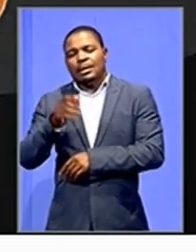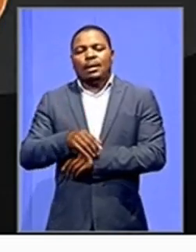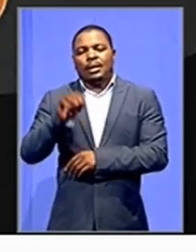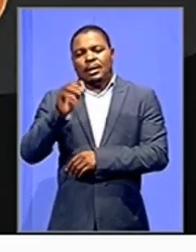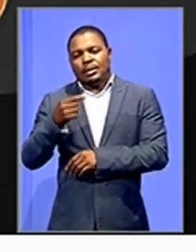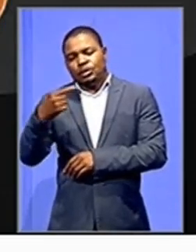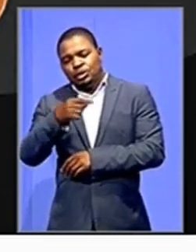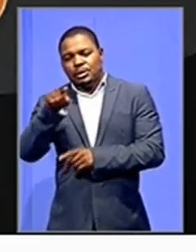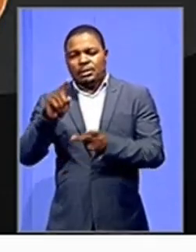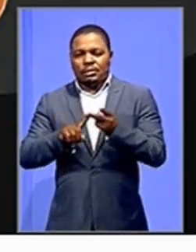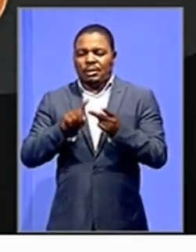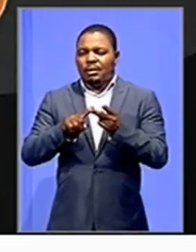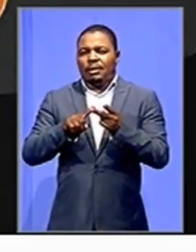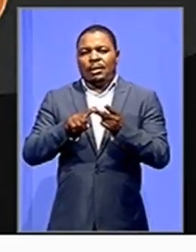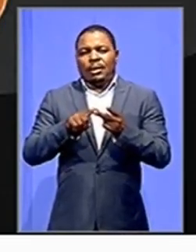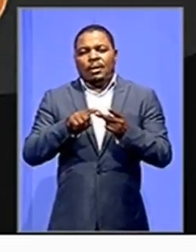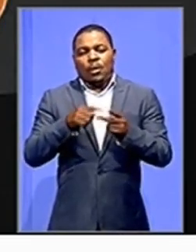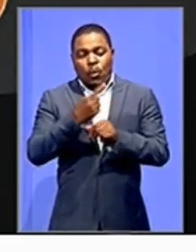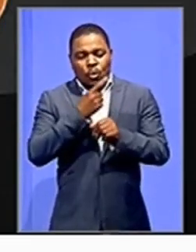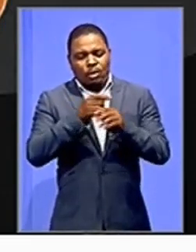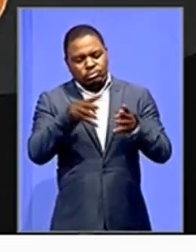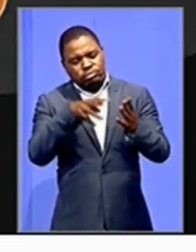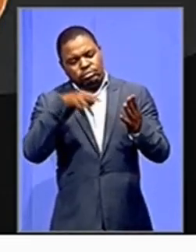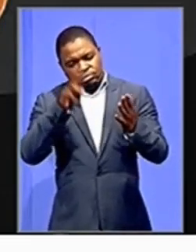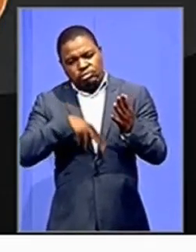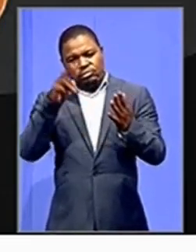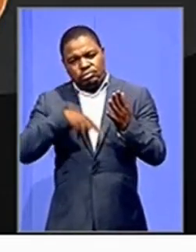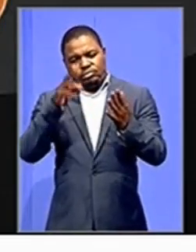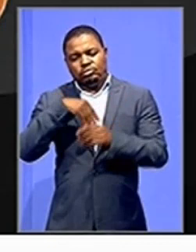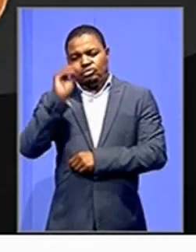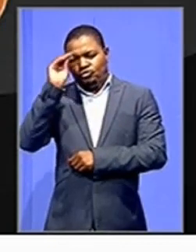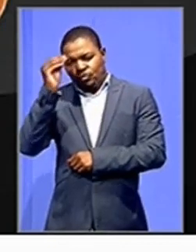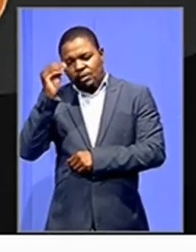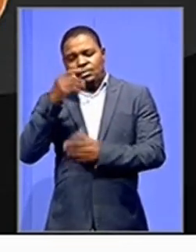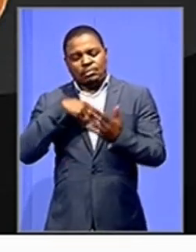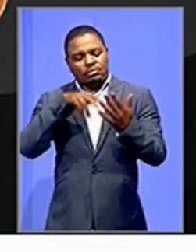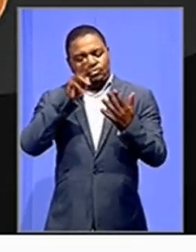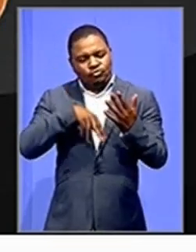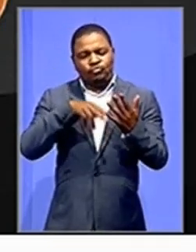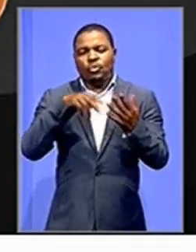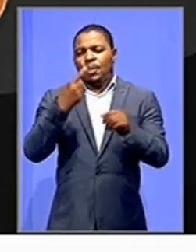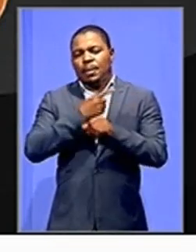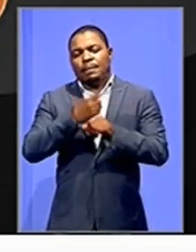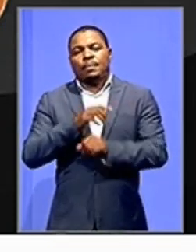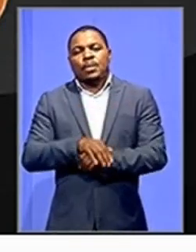and he actually got me very interested in